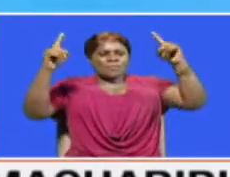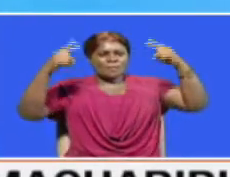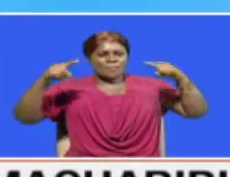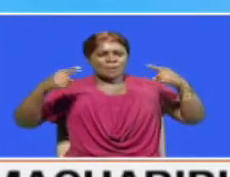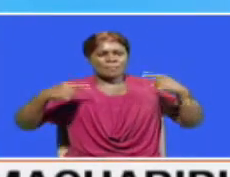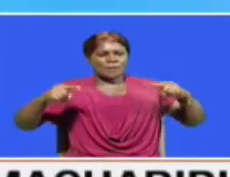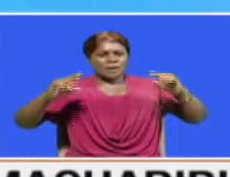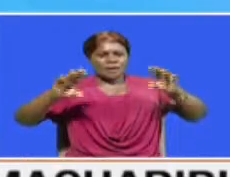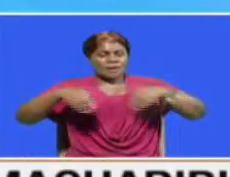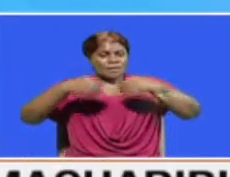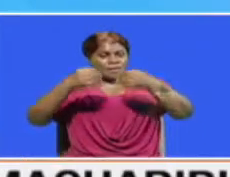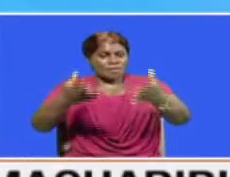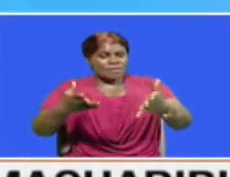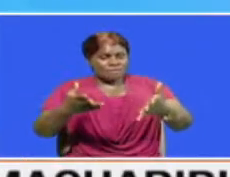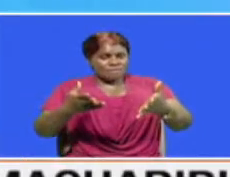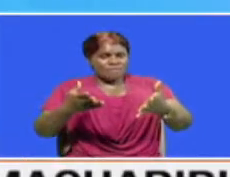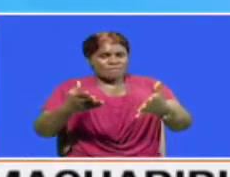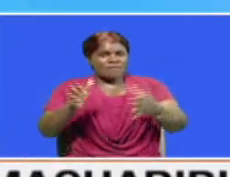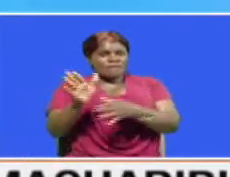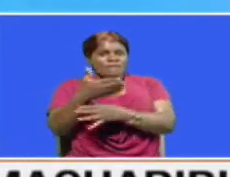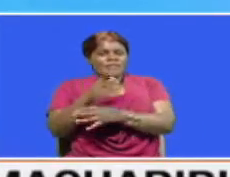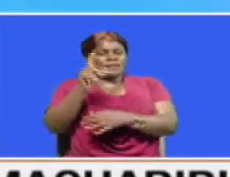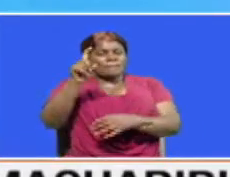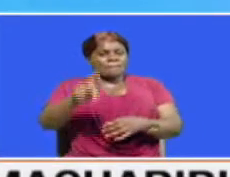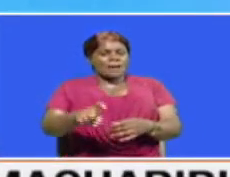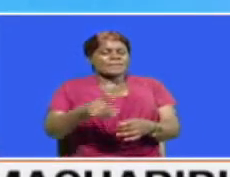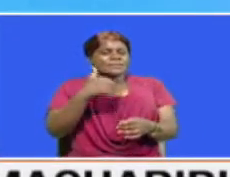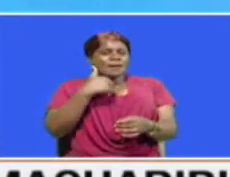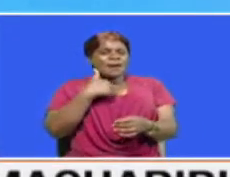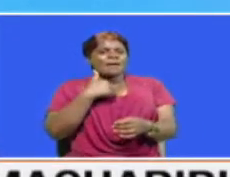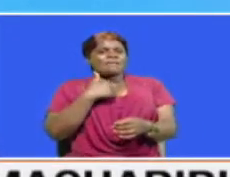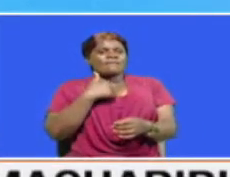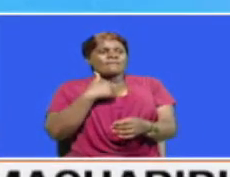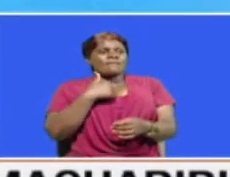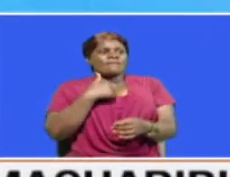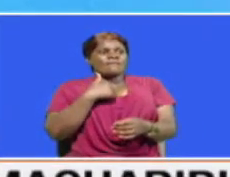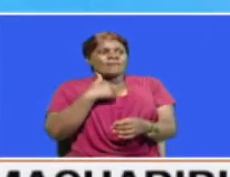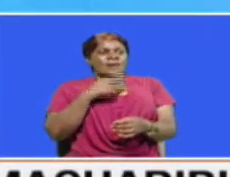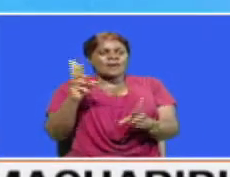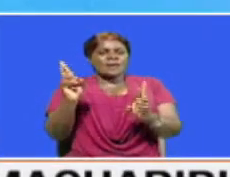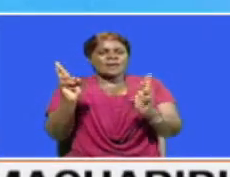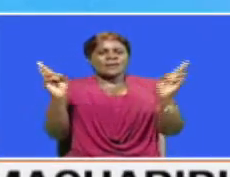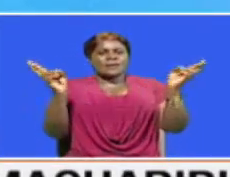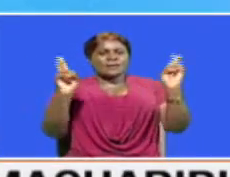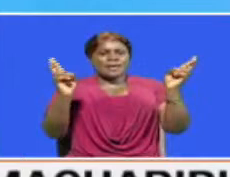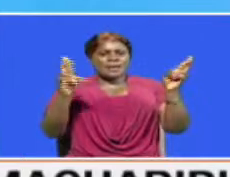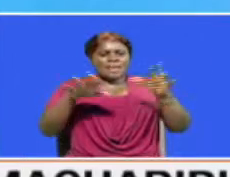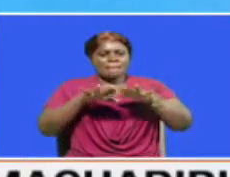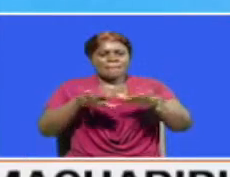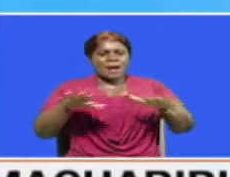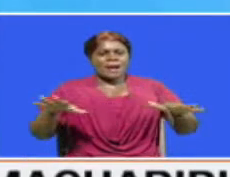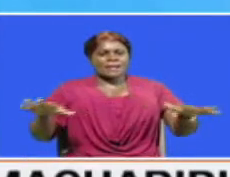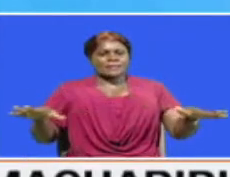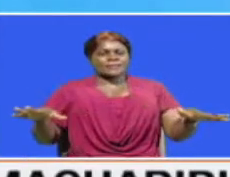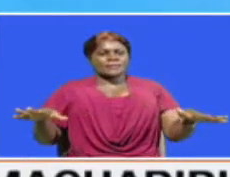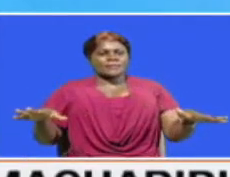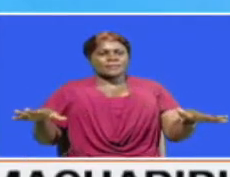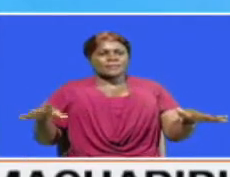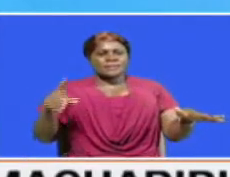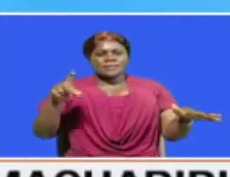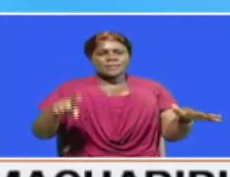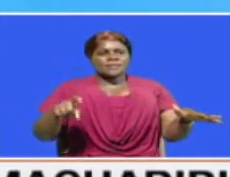successfully distribute that, you need to have the ready market that is that